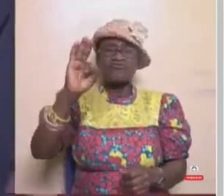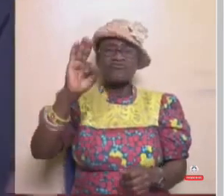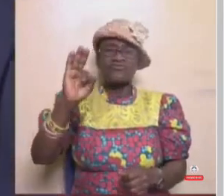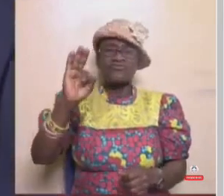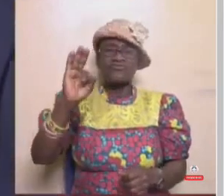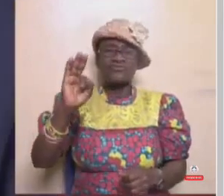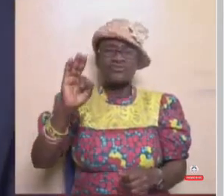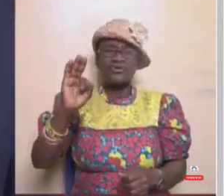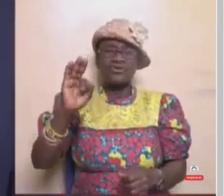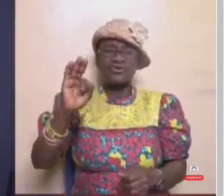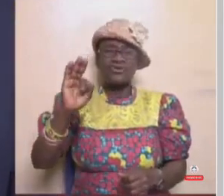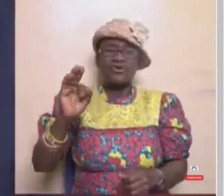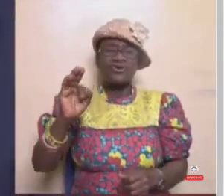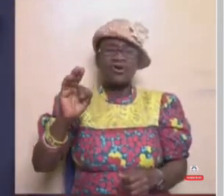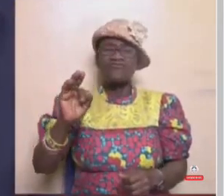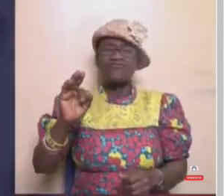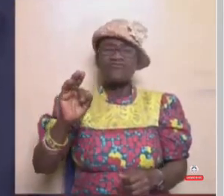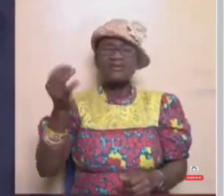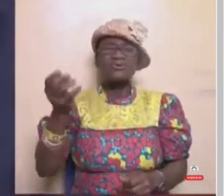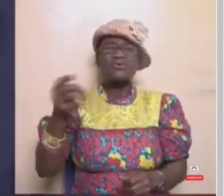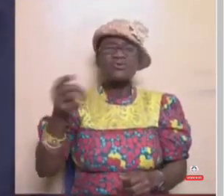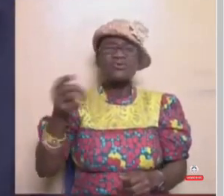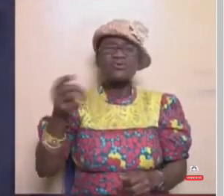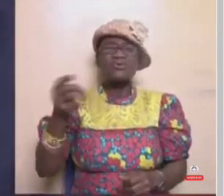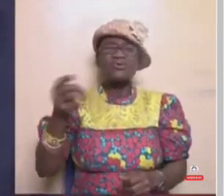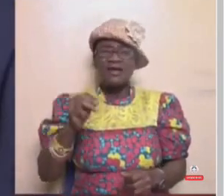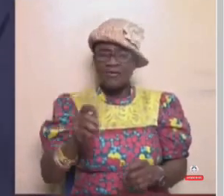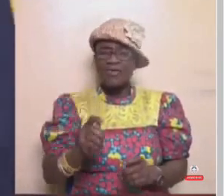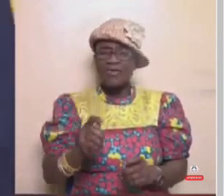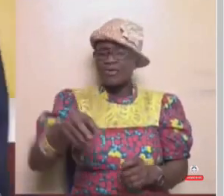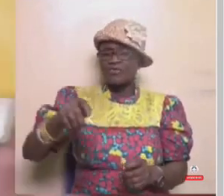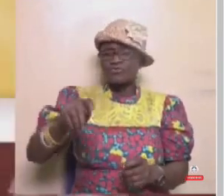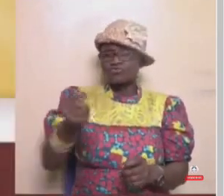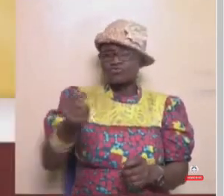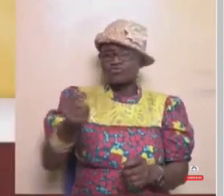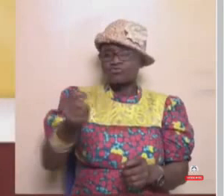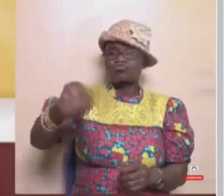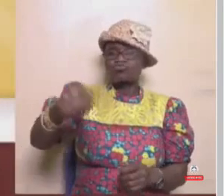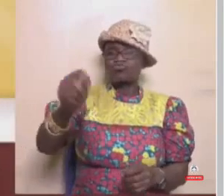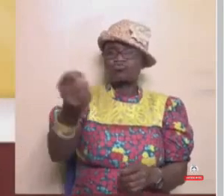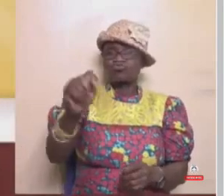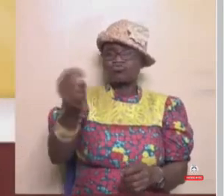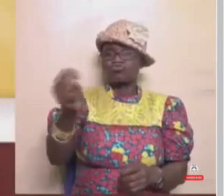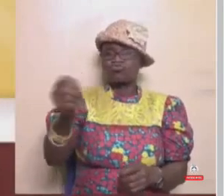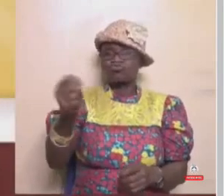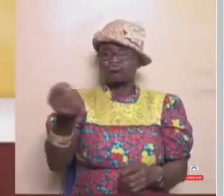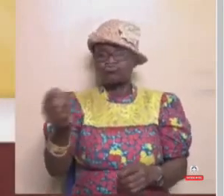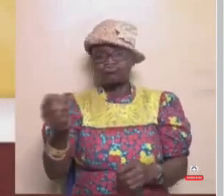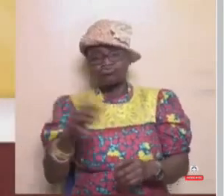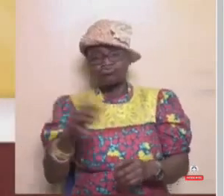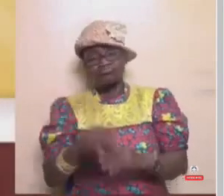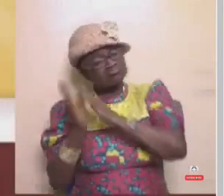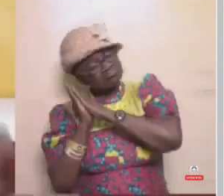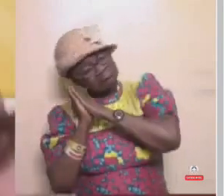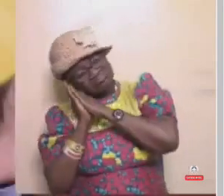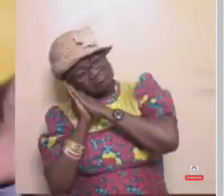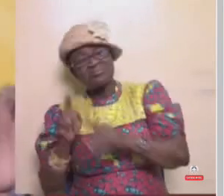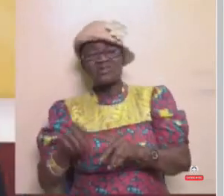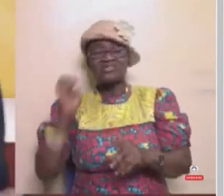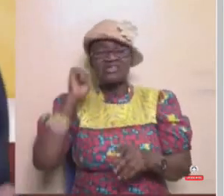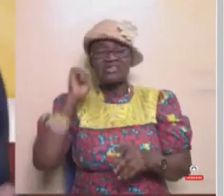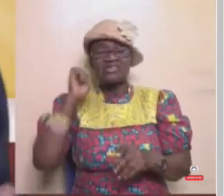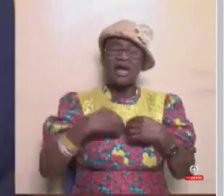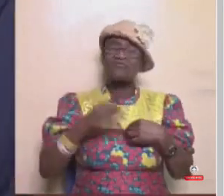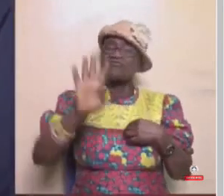who was bedridden? He didn't tell us how many years, but he had good friends, about four of them.